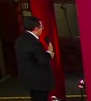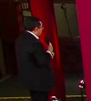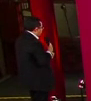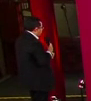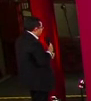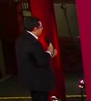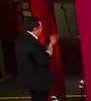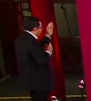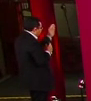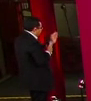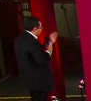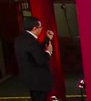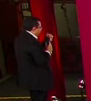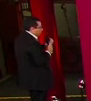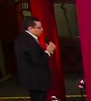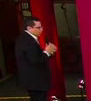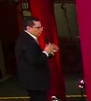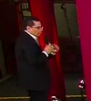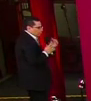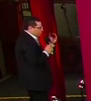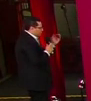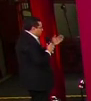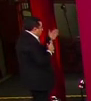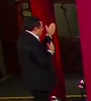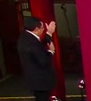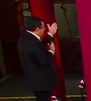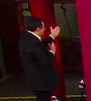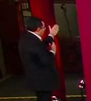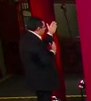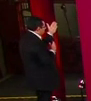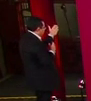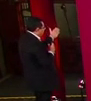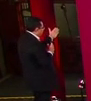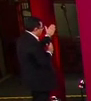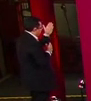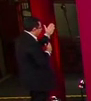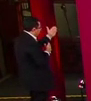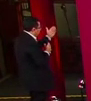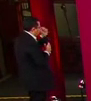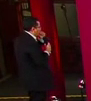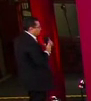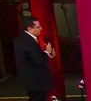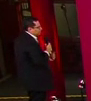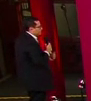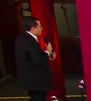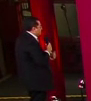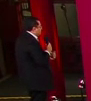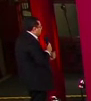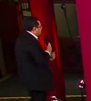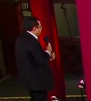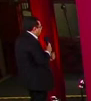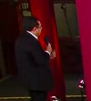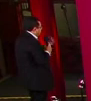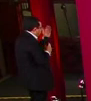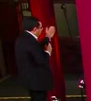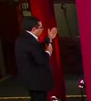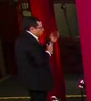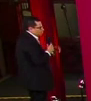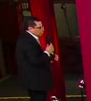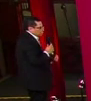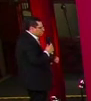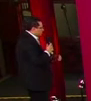pre-existing conditions such as obesity, diabetes, hypertension, and to a minor extent, they were